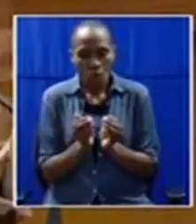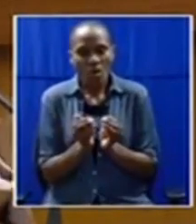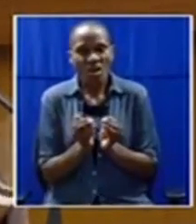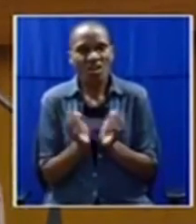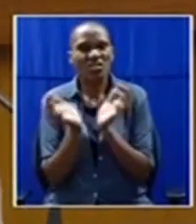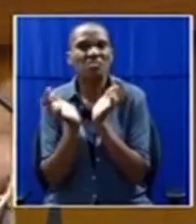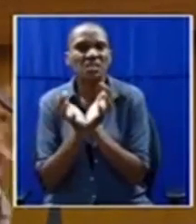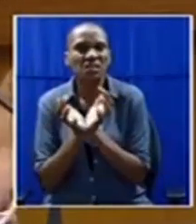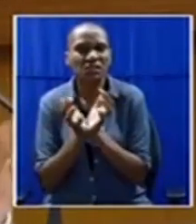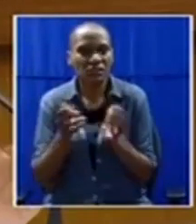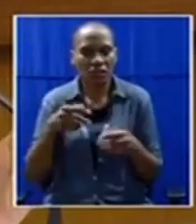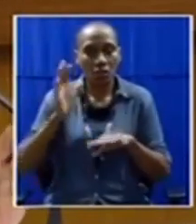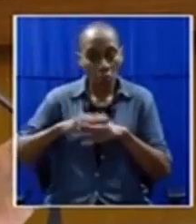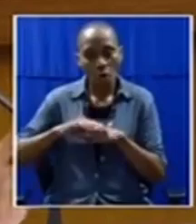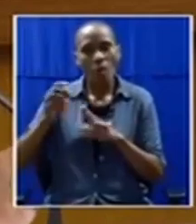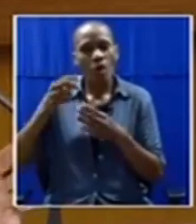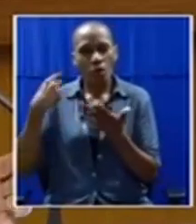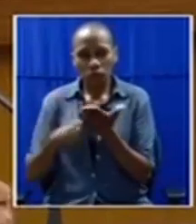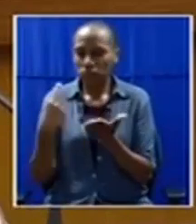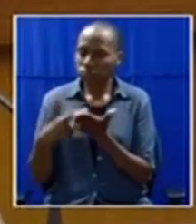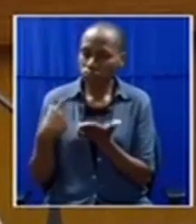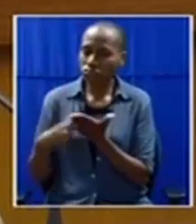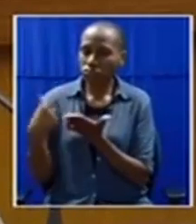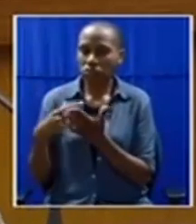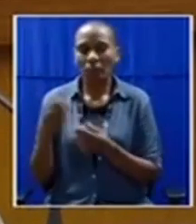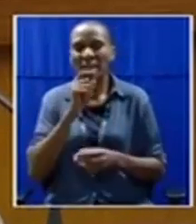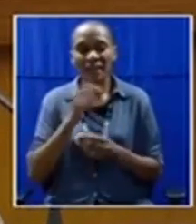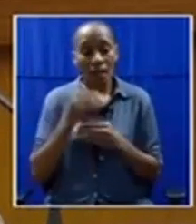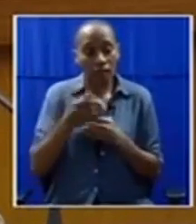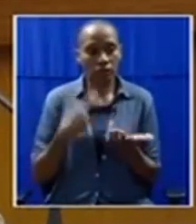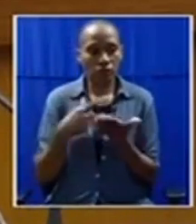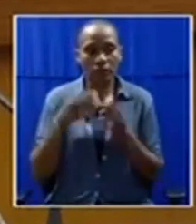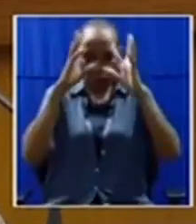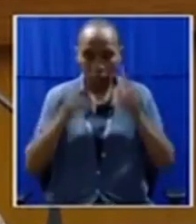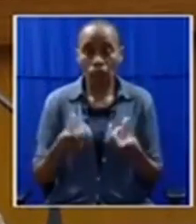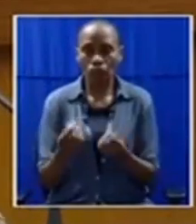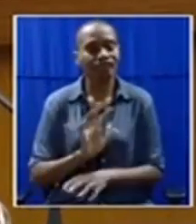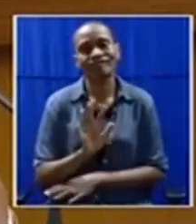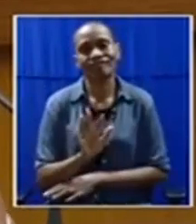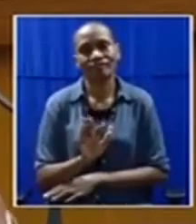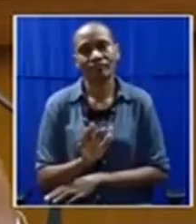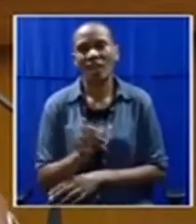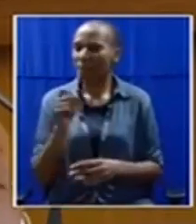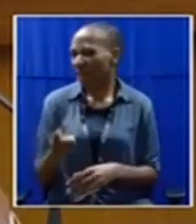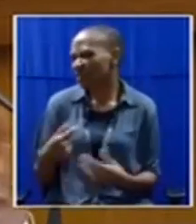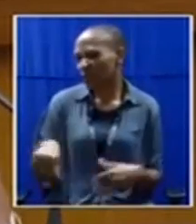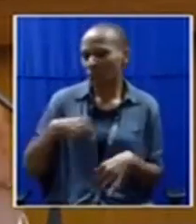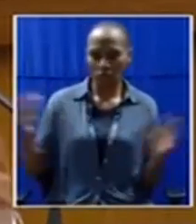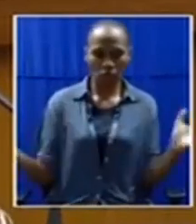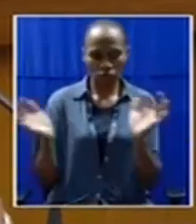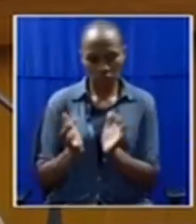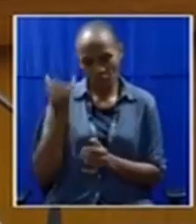we can have more debates that are not necessarily about decision making, but just to be able to